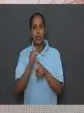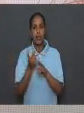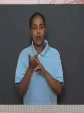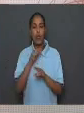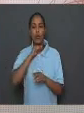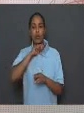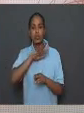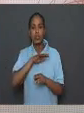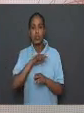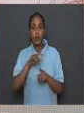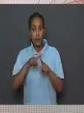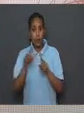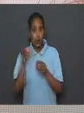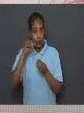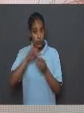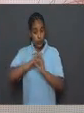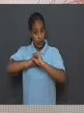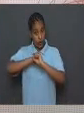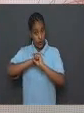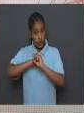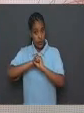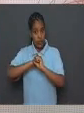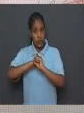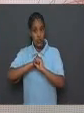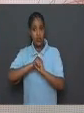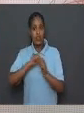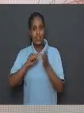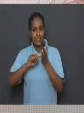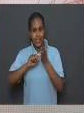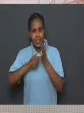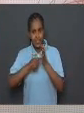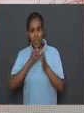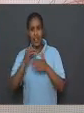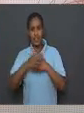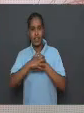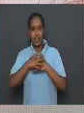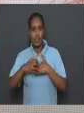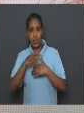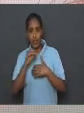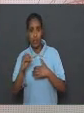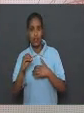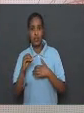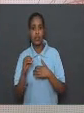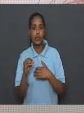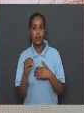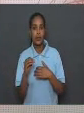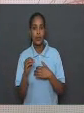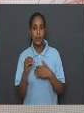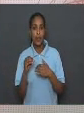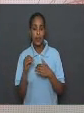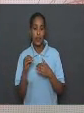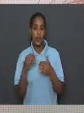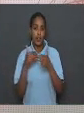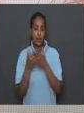corrosion, but also protects against dents and scratches and provides a richer,